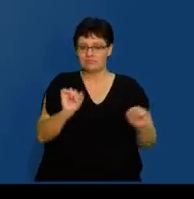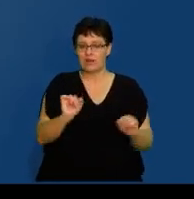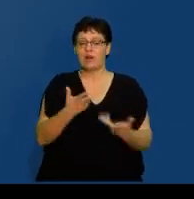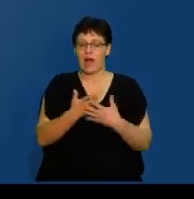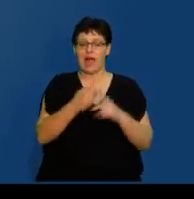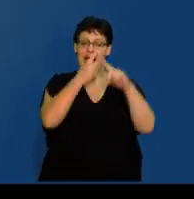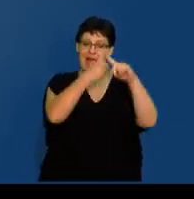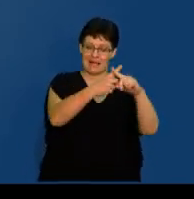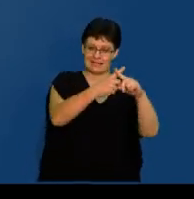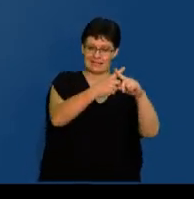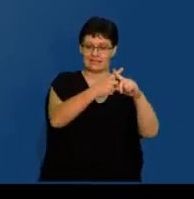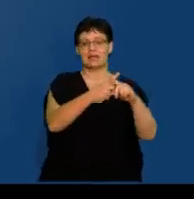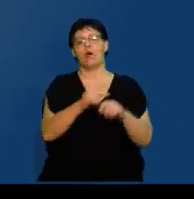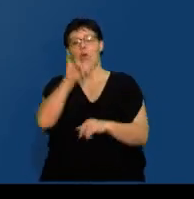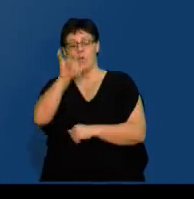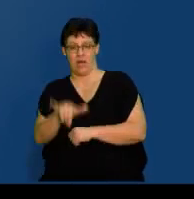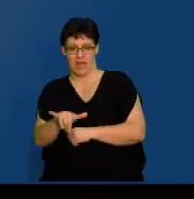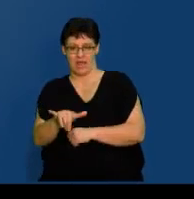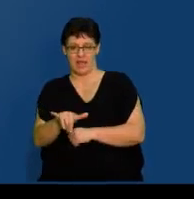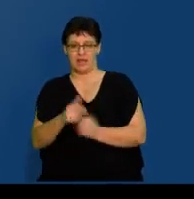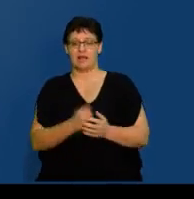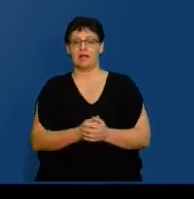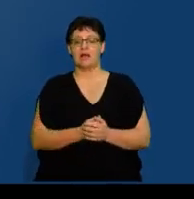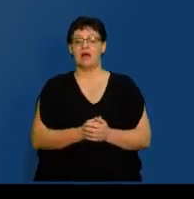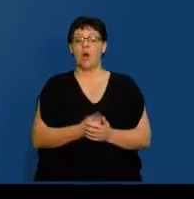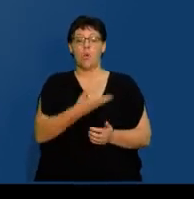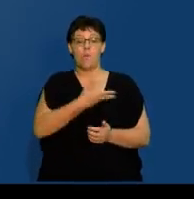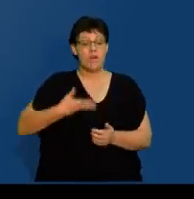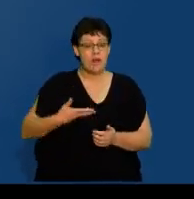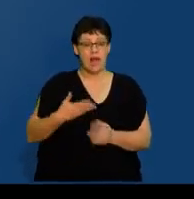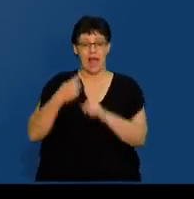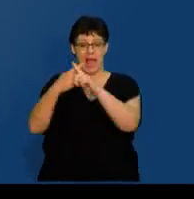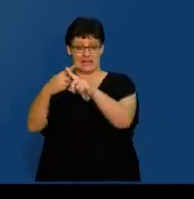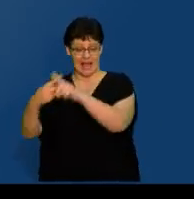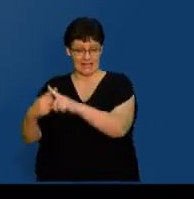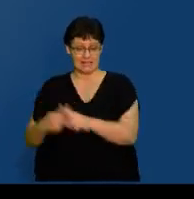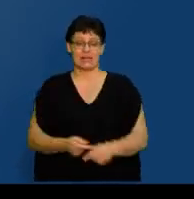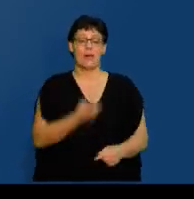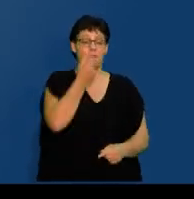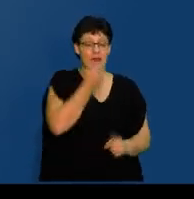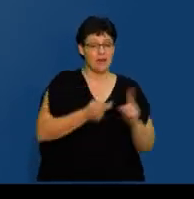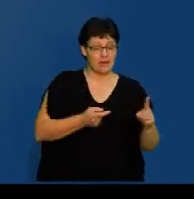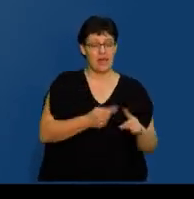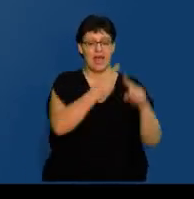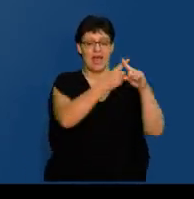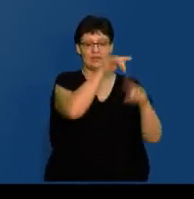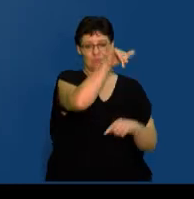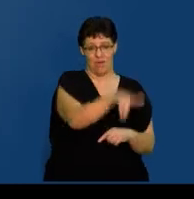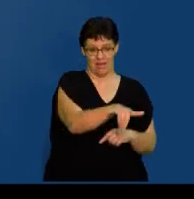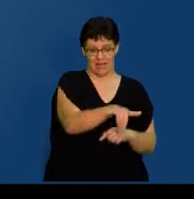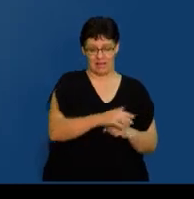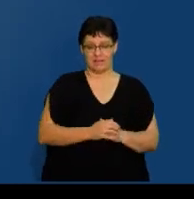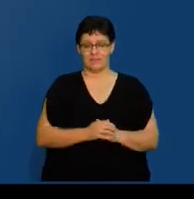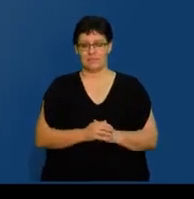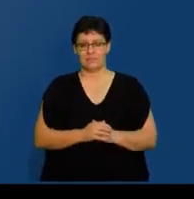and Y, and in this case, females have 2 X chromosomes and males have an X and a Y. We also know